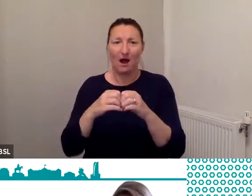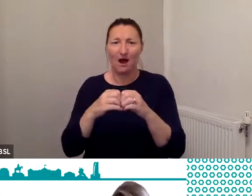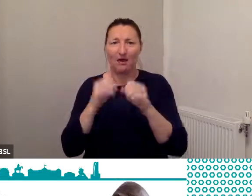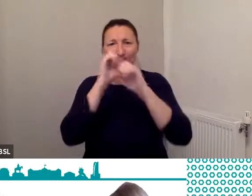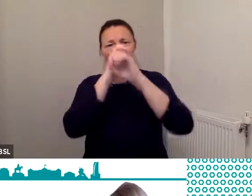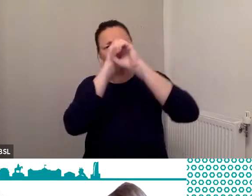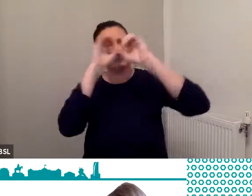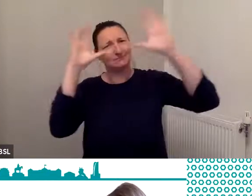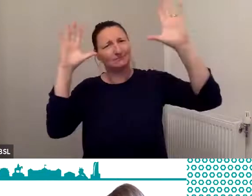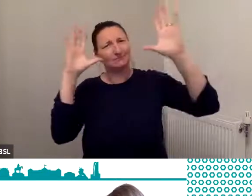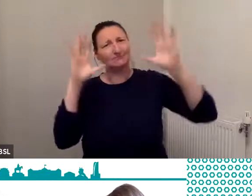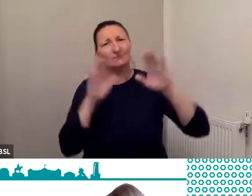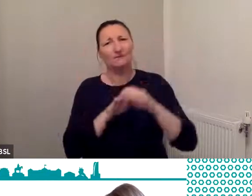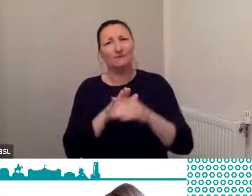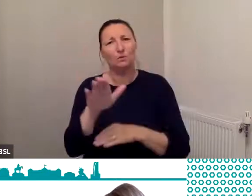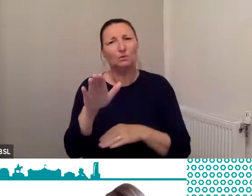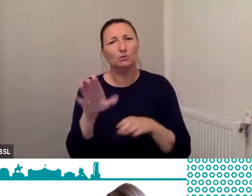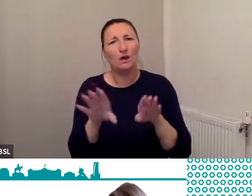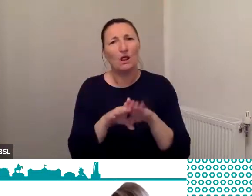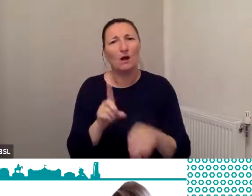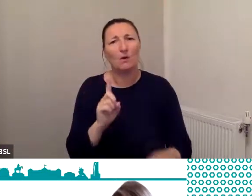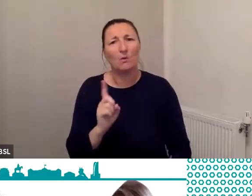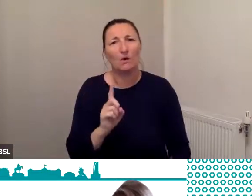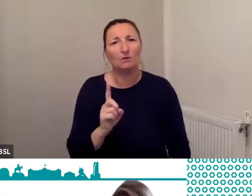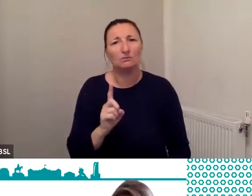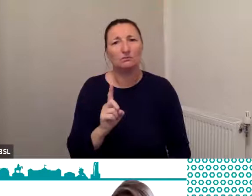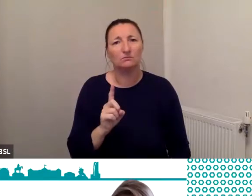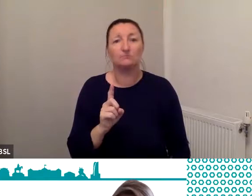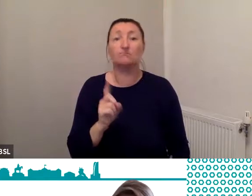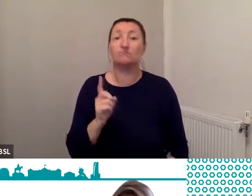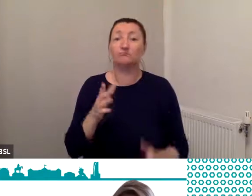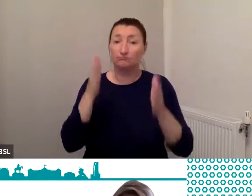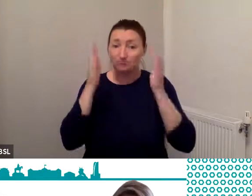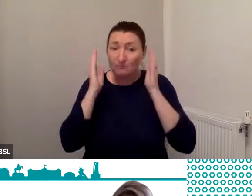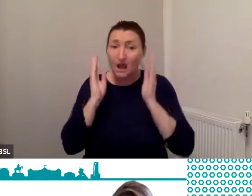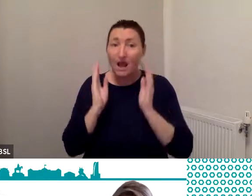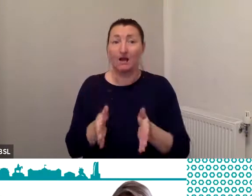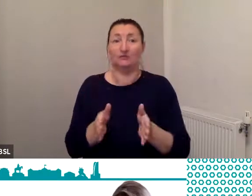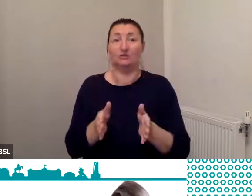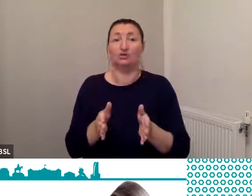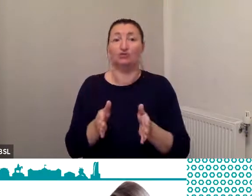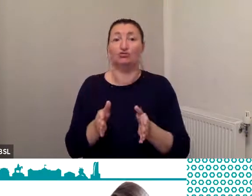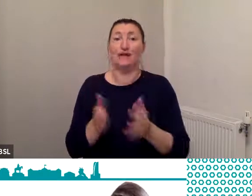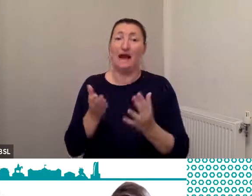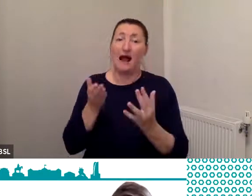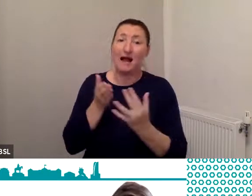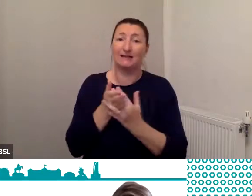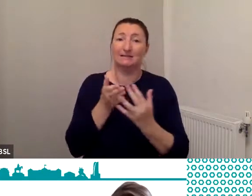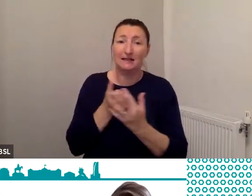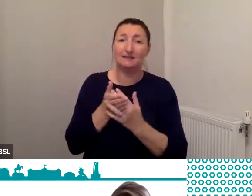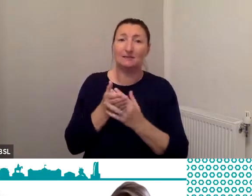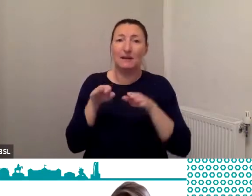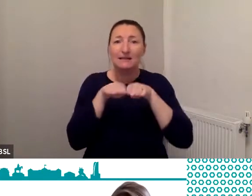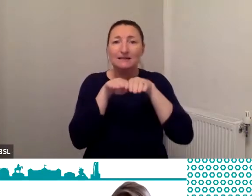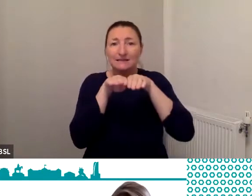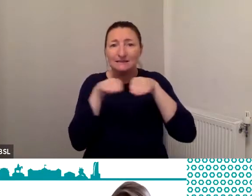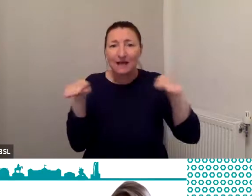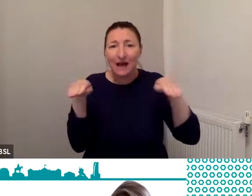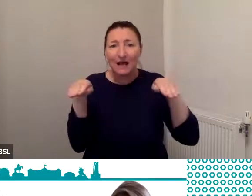Well, firstly, it involves mandatory accessibility standards to ensure there is accountability in that implementation